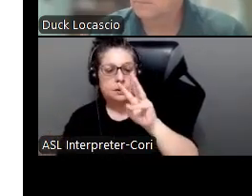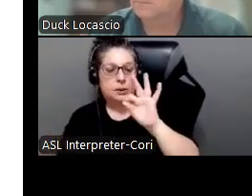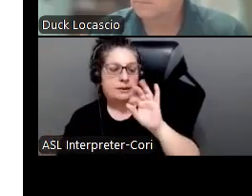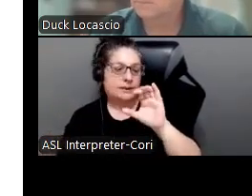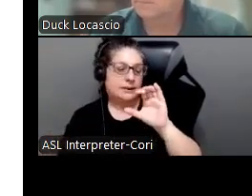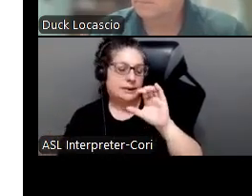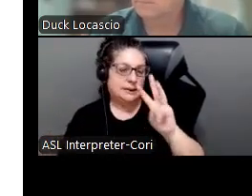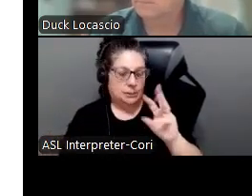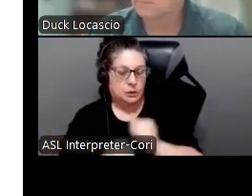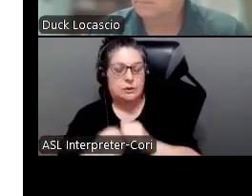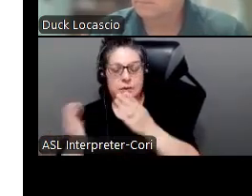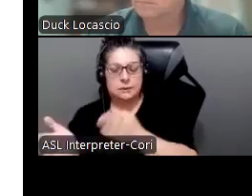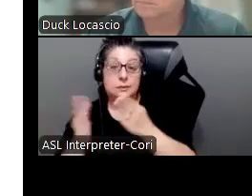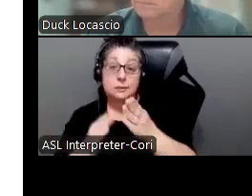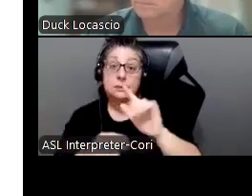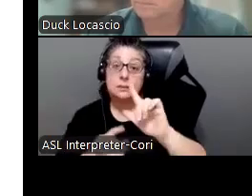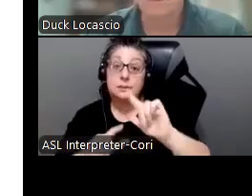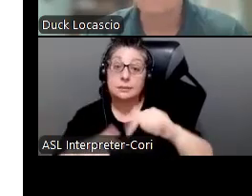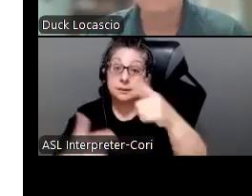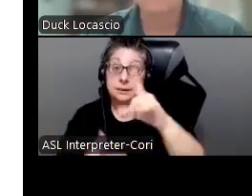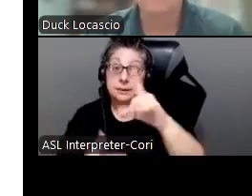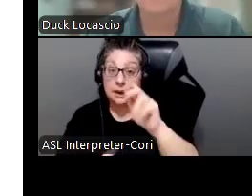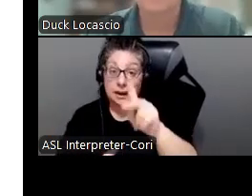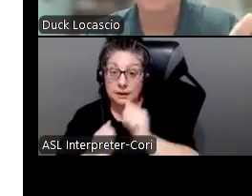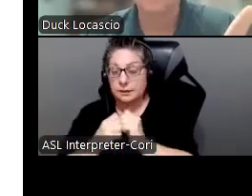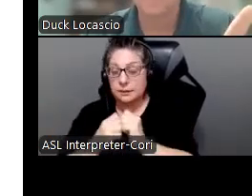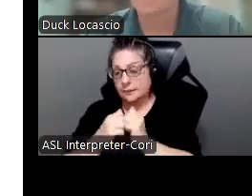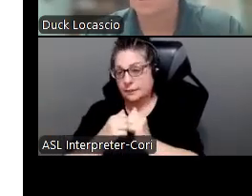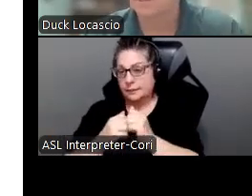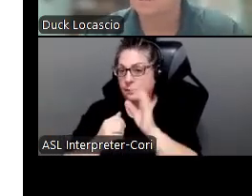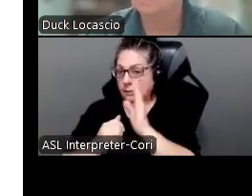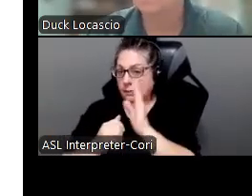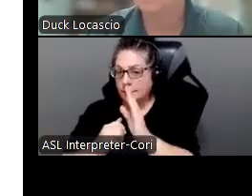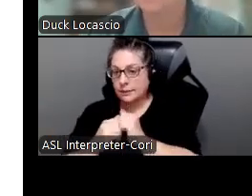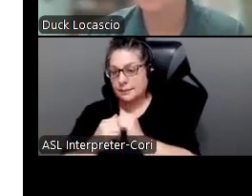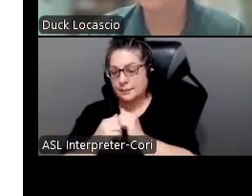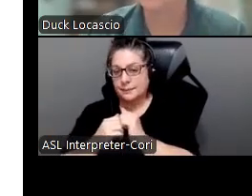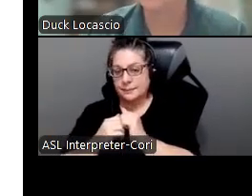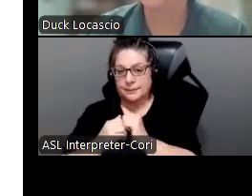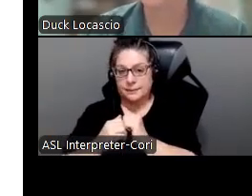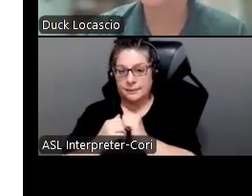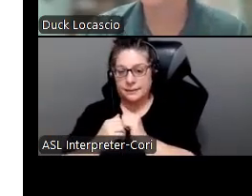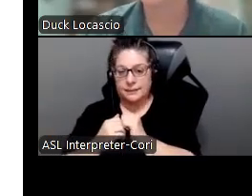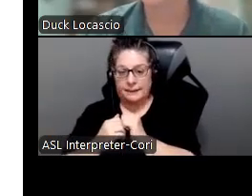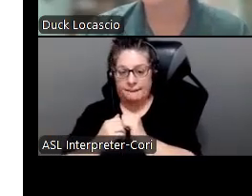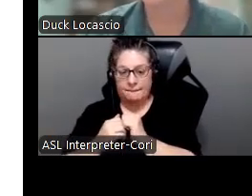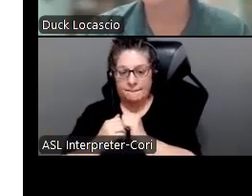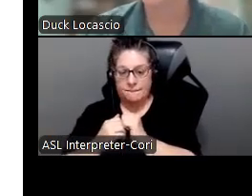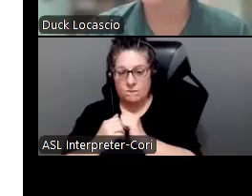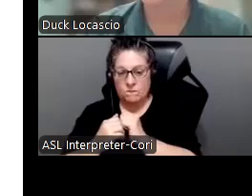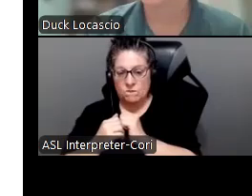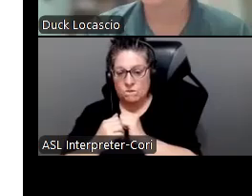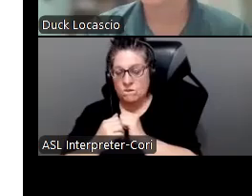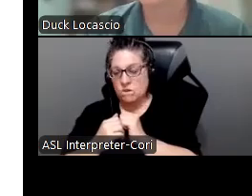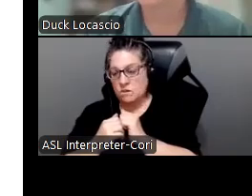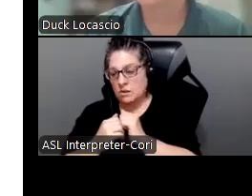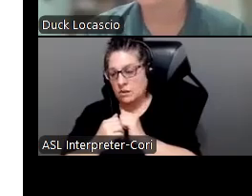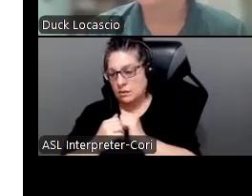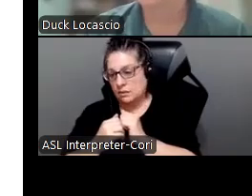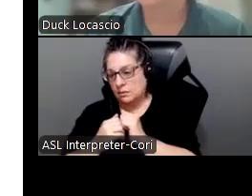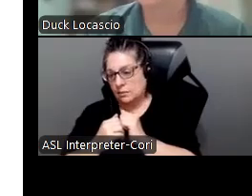And I'll pass it on to Duck. Him, actually. Okay.